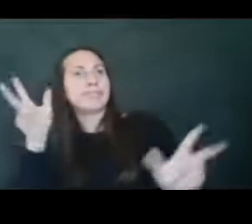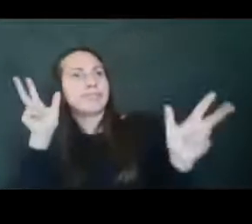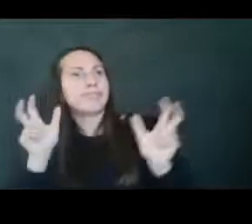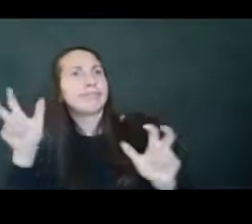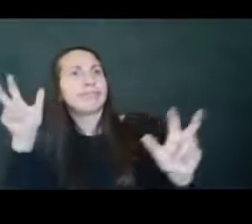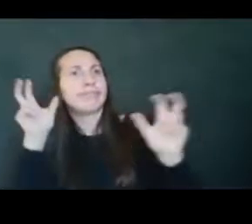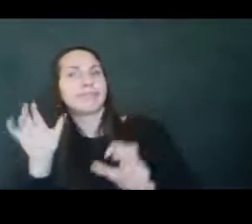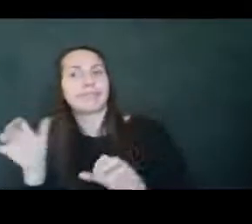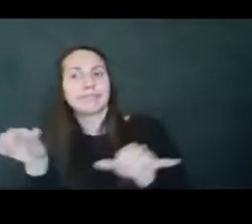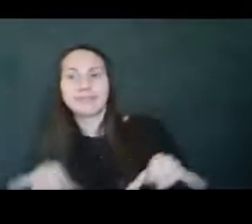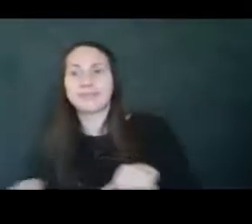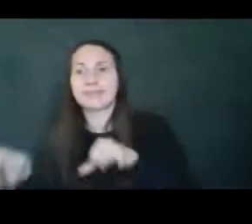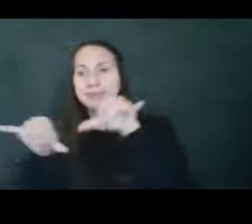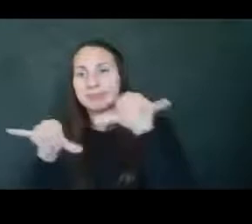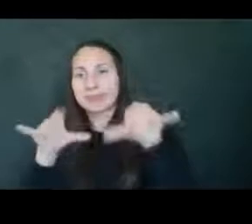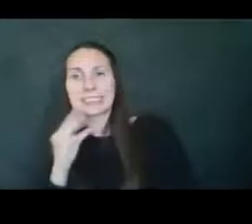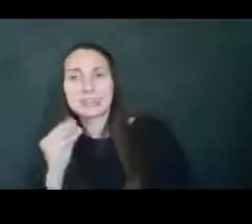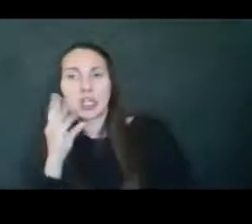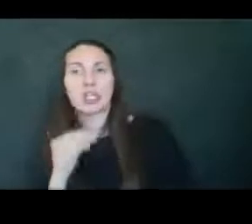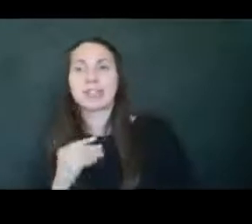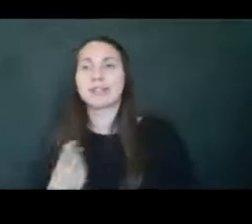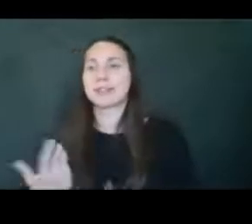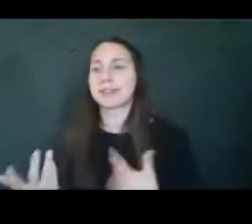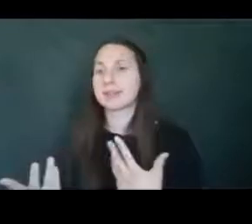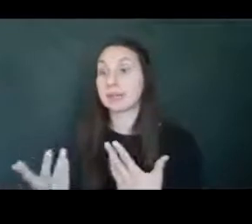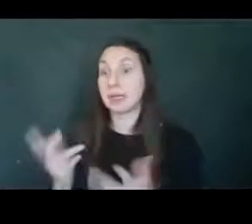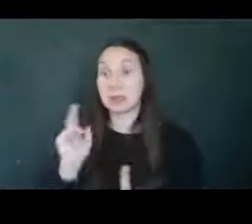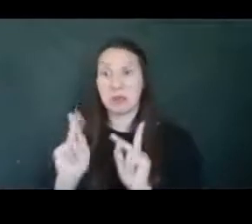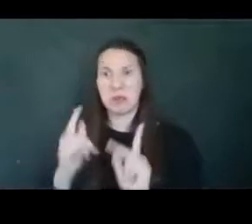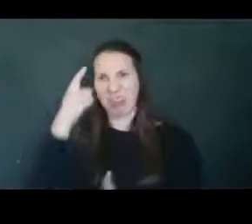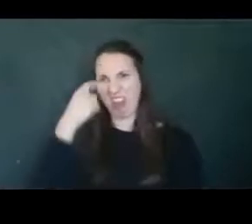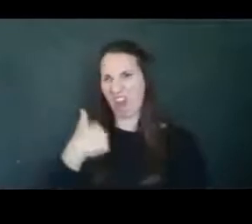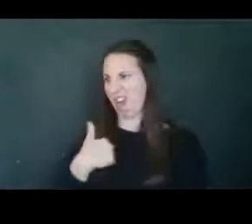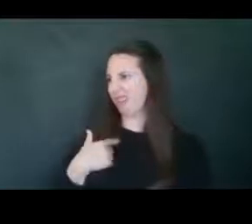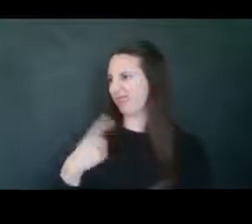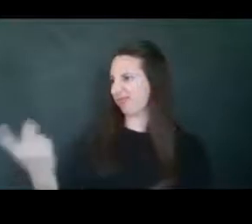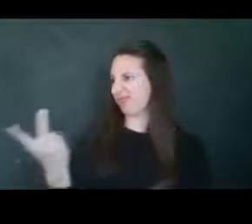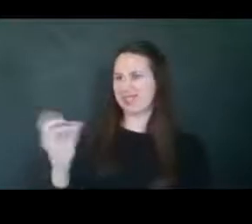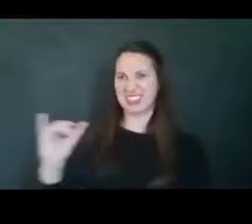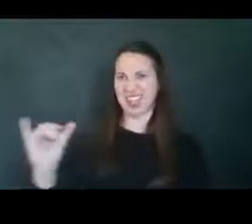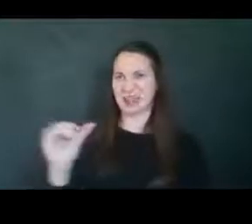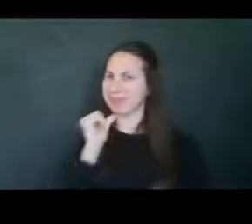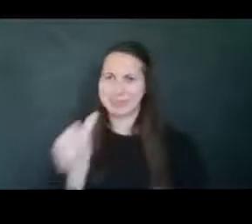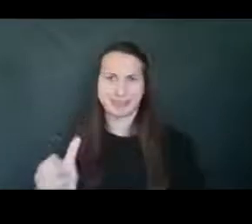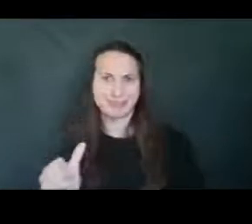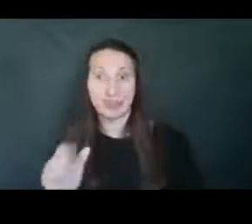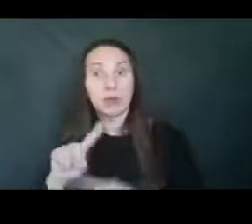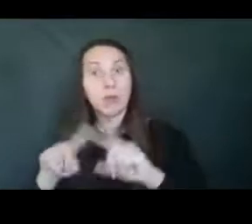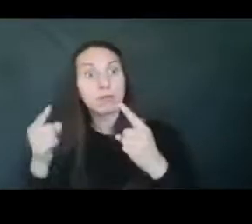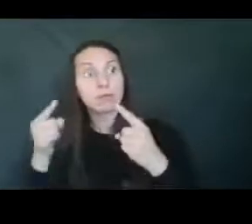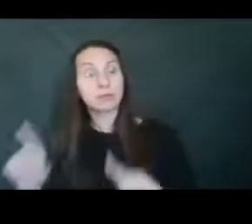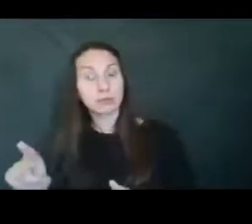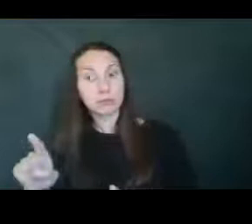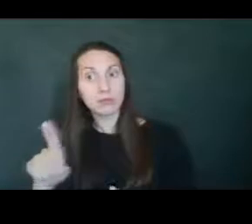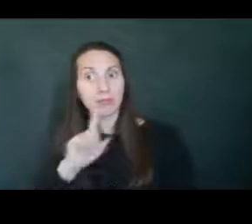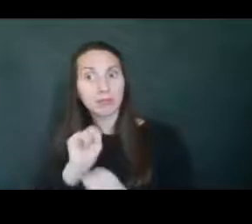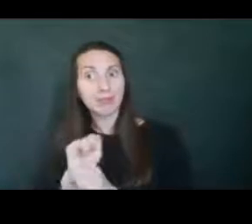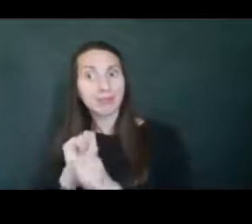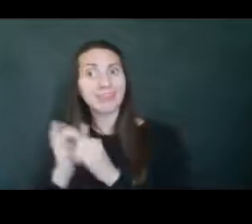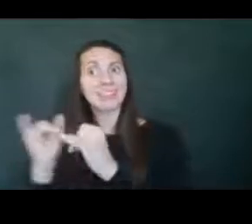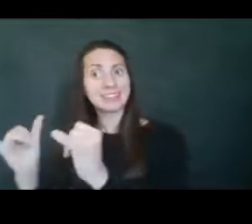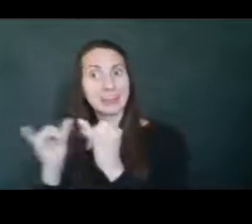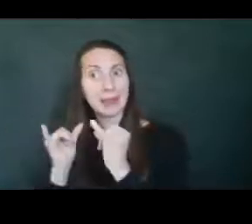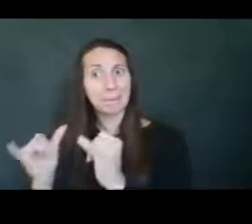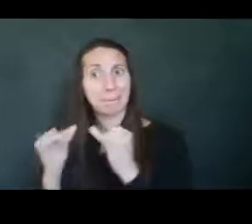within the congregation. People who thought they had nothing in common with someone else had an enormous amount of common, and that